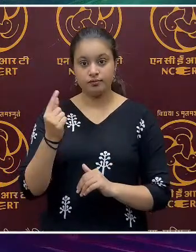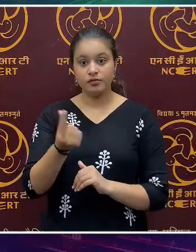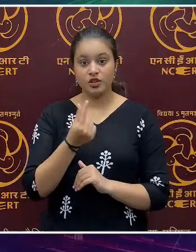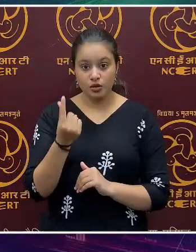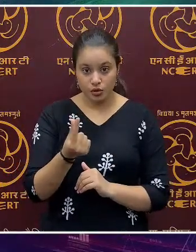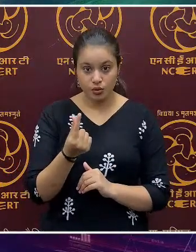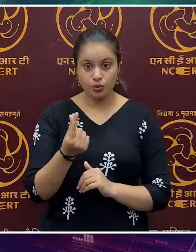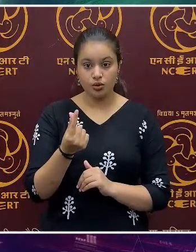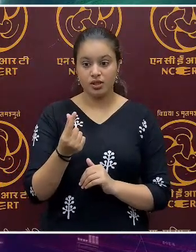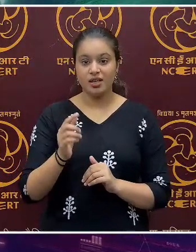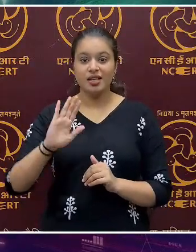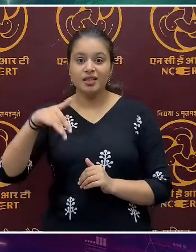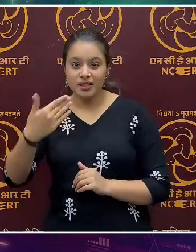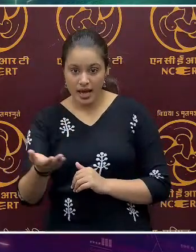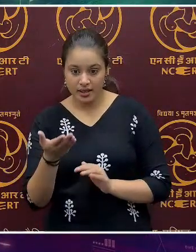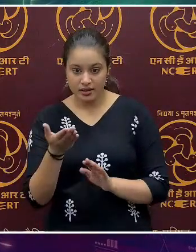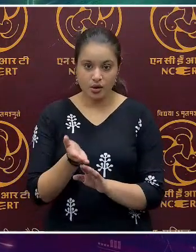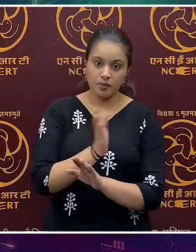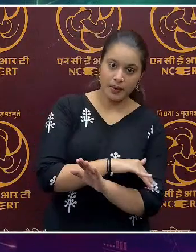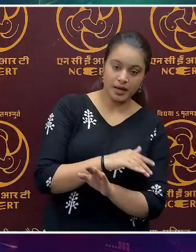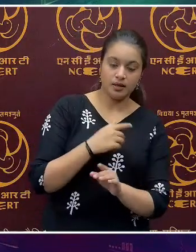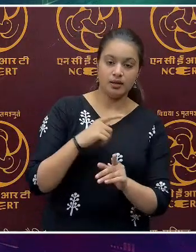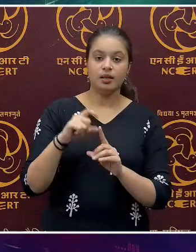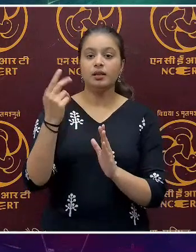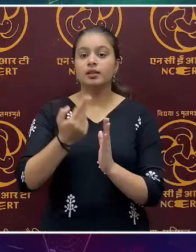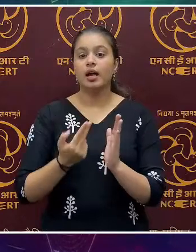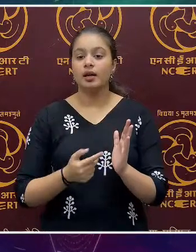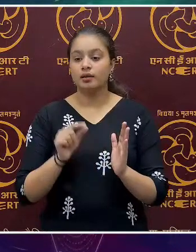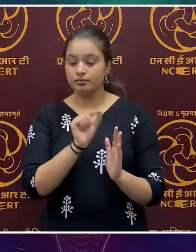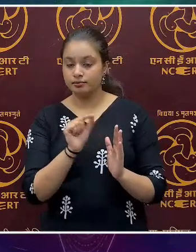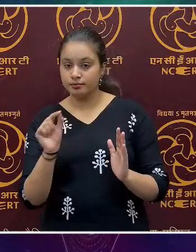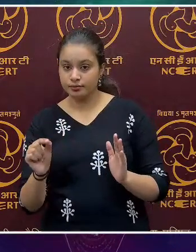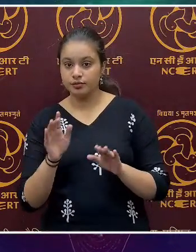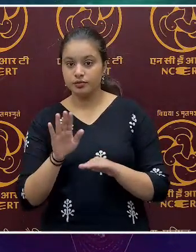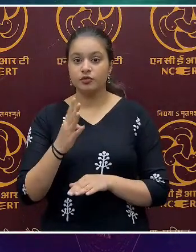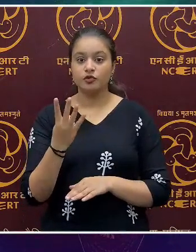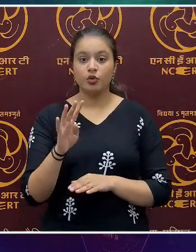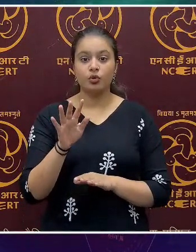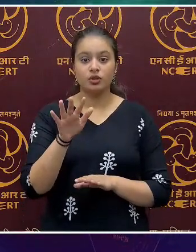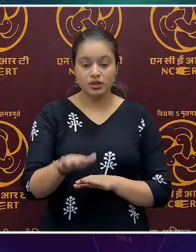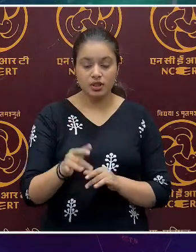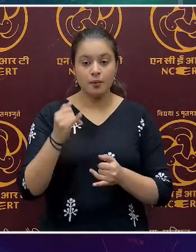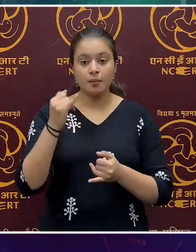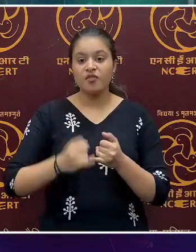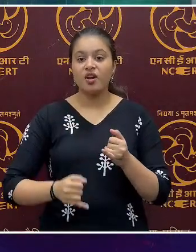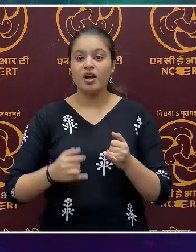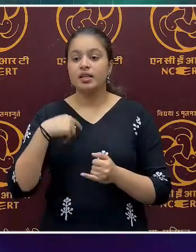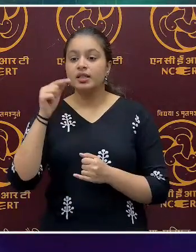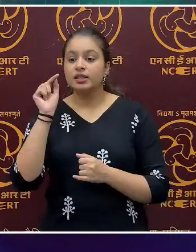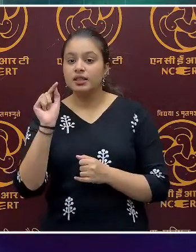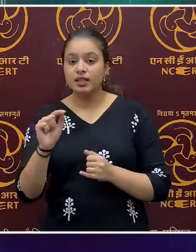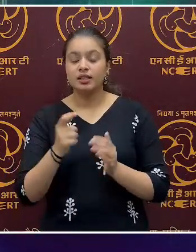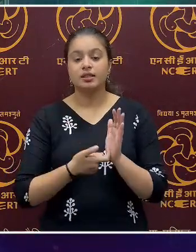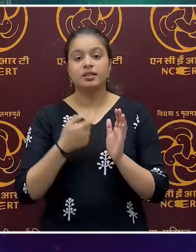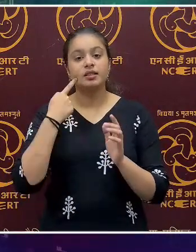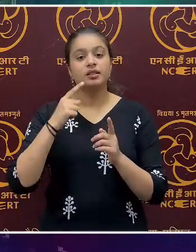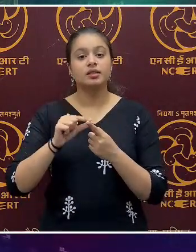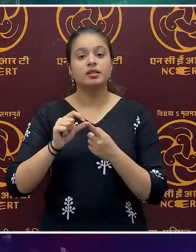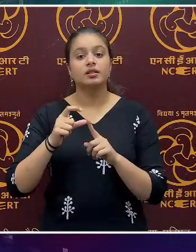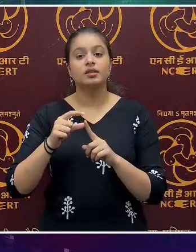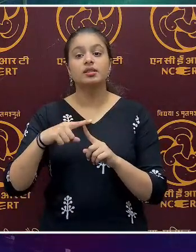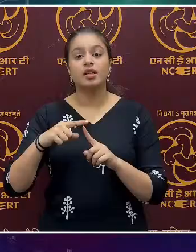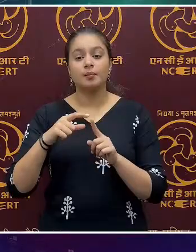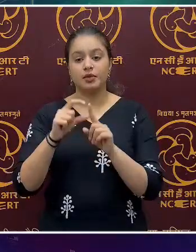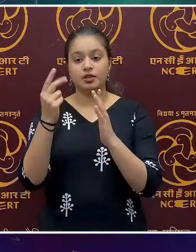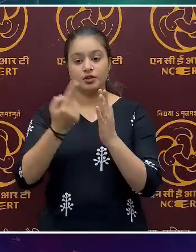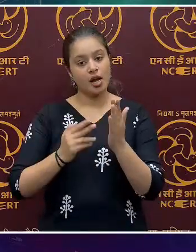previous button to view the state diagram. And after that, in the fourth step, and this is the final step, that click on the reset button when the state diagram is